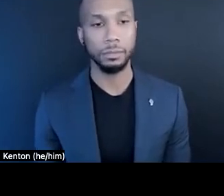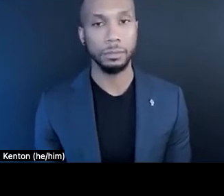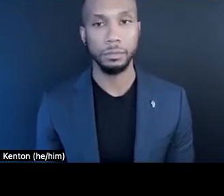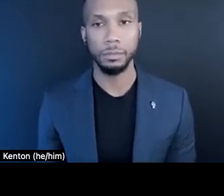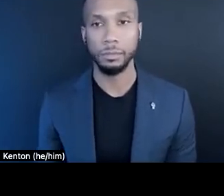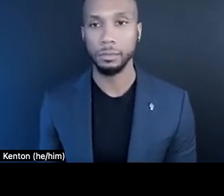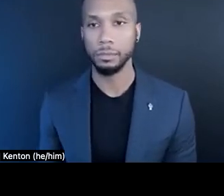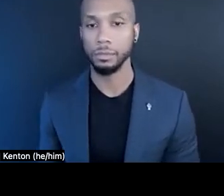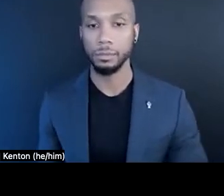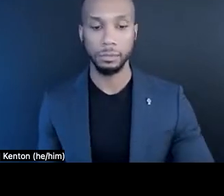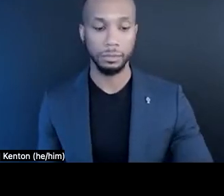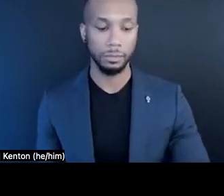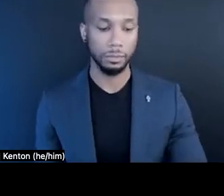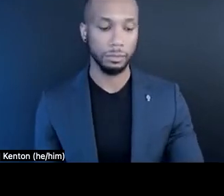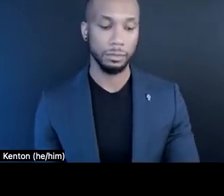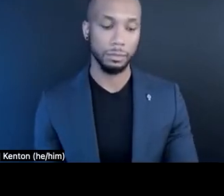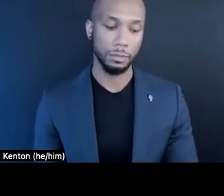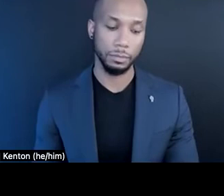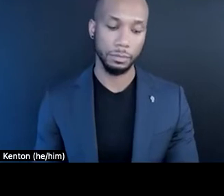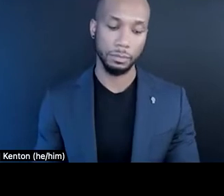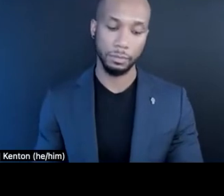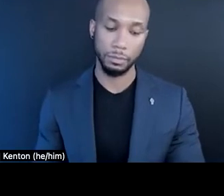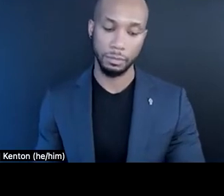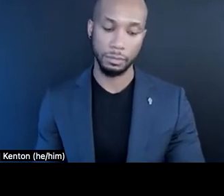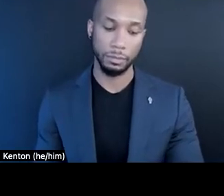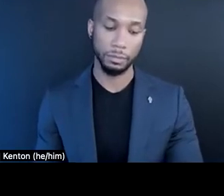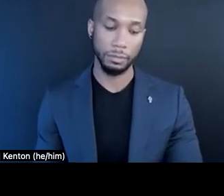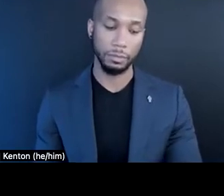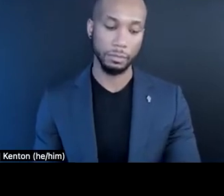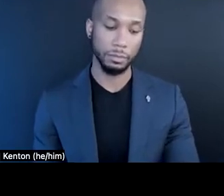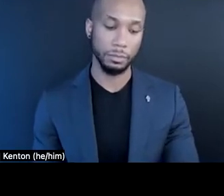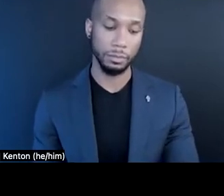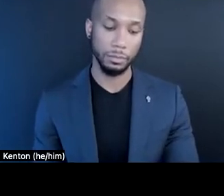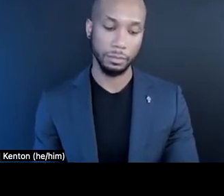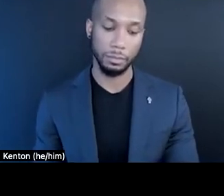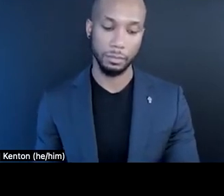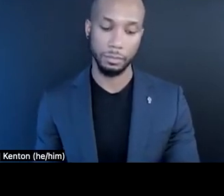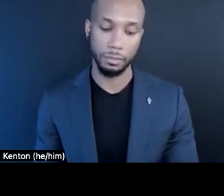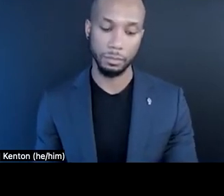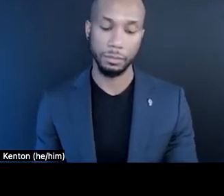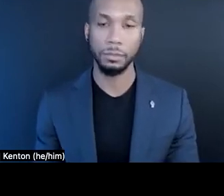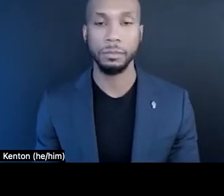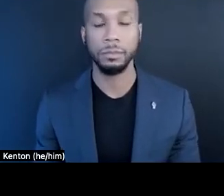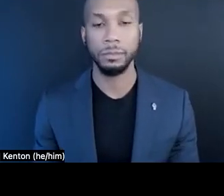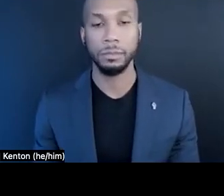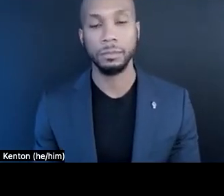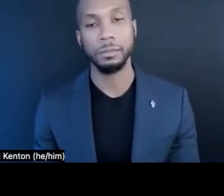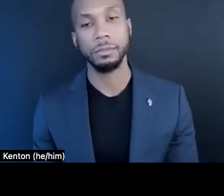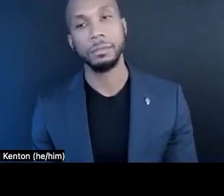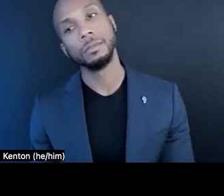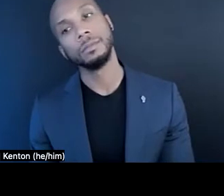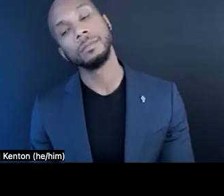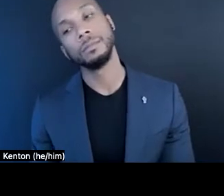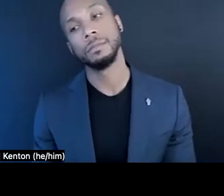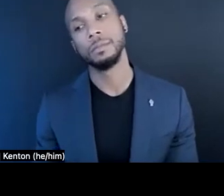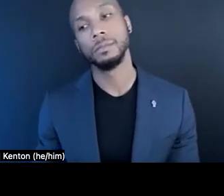stories with our own language, with our own ways of thinking, with our own outlooks on the